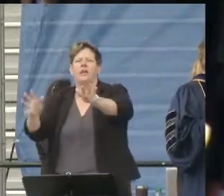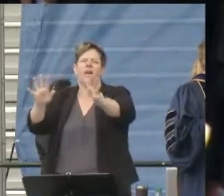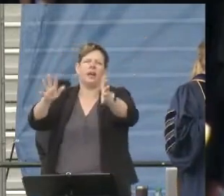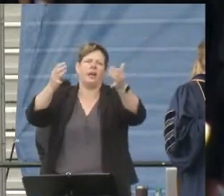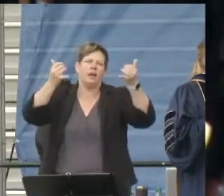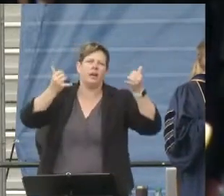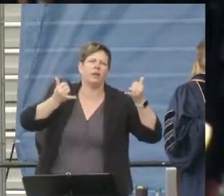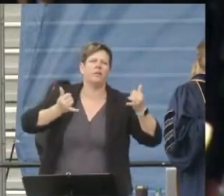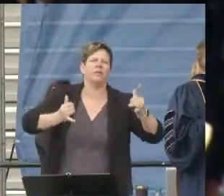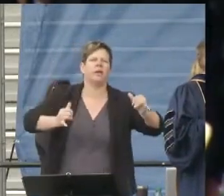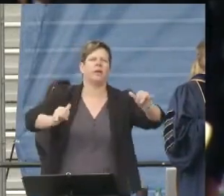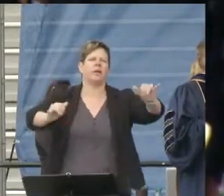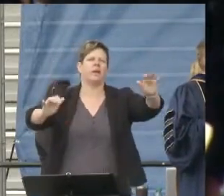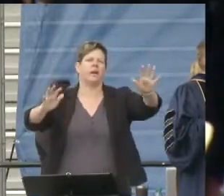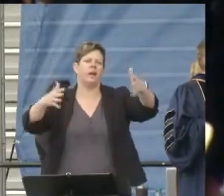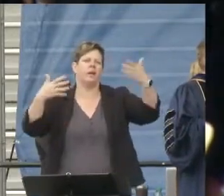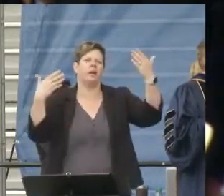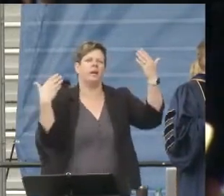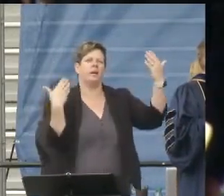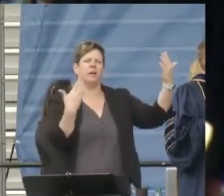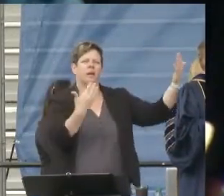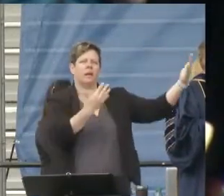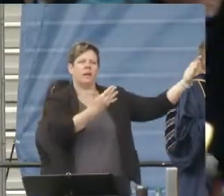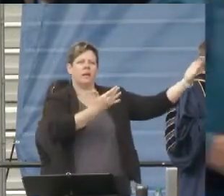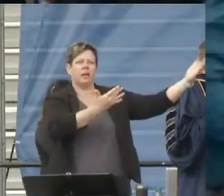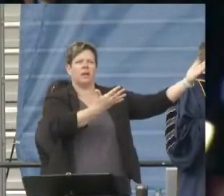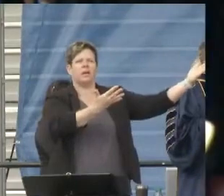banner yet